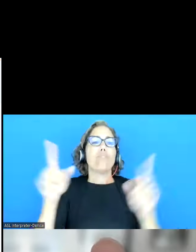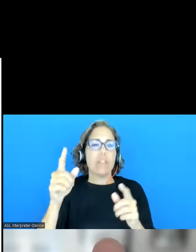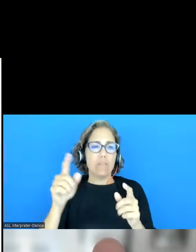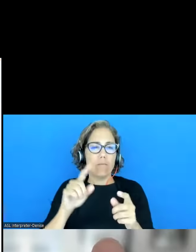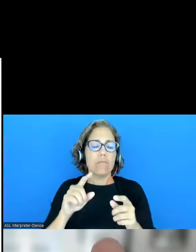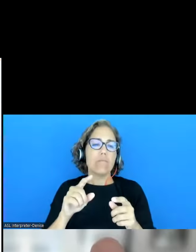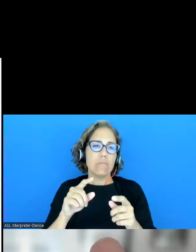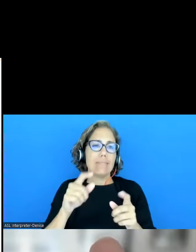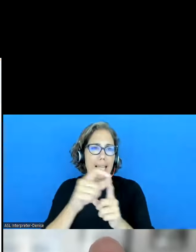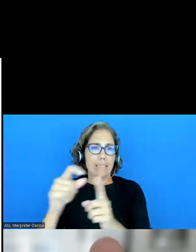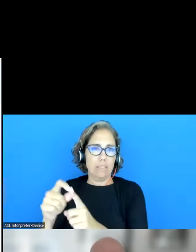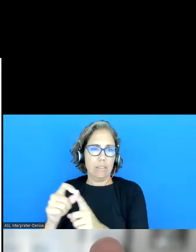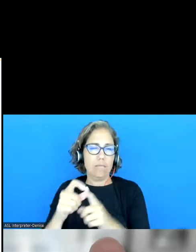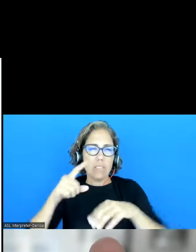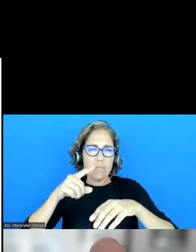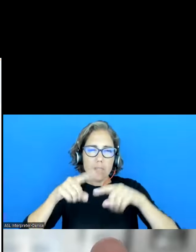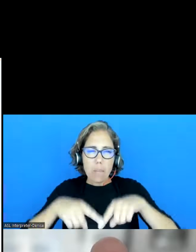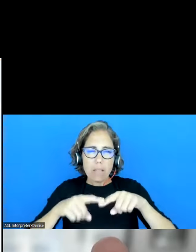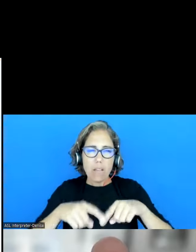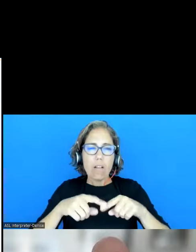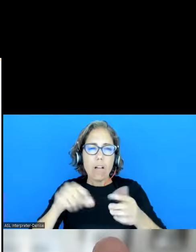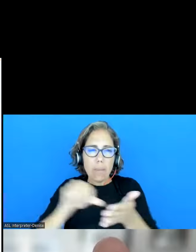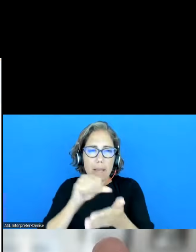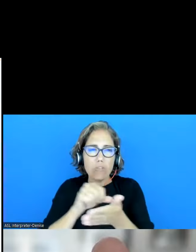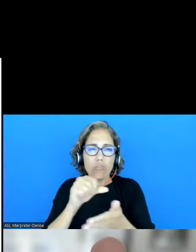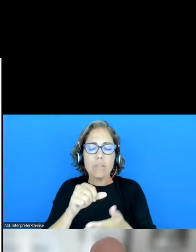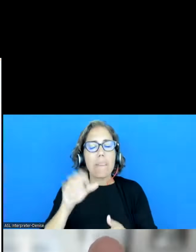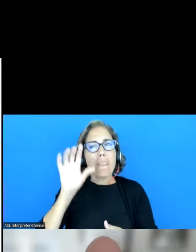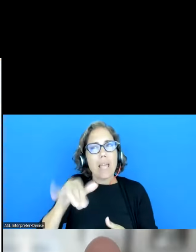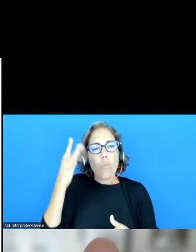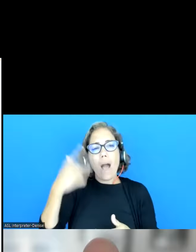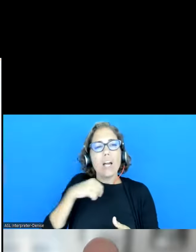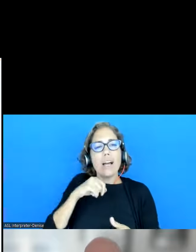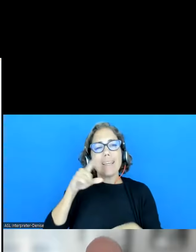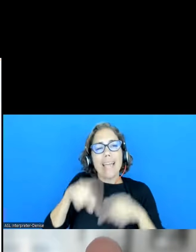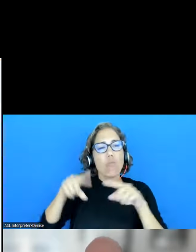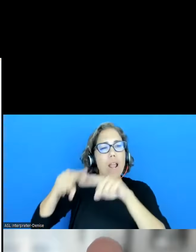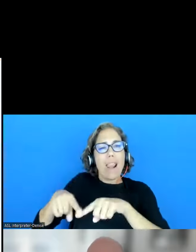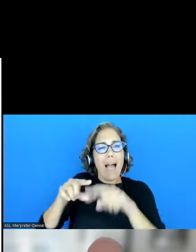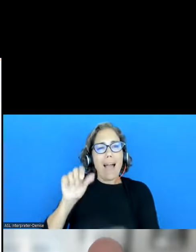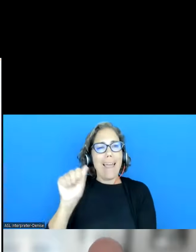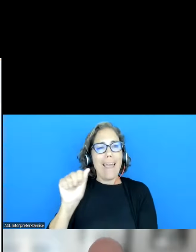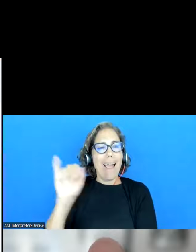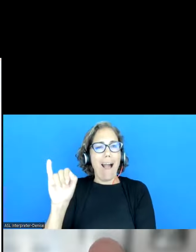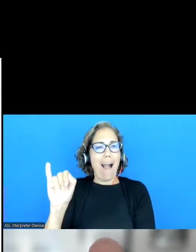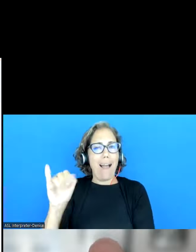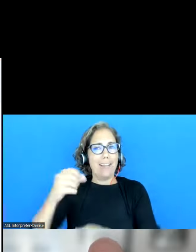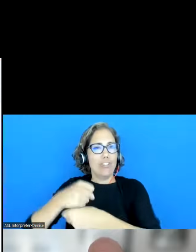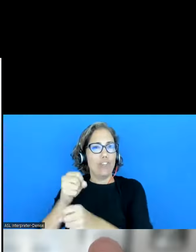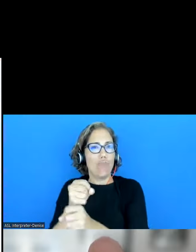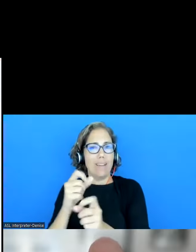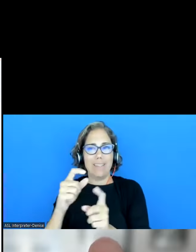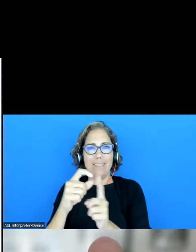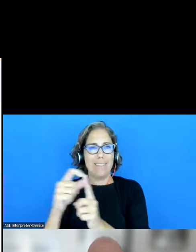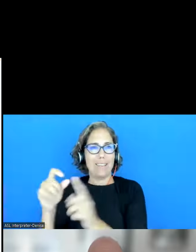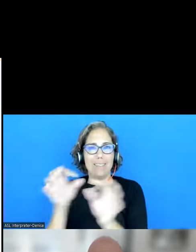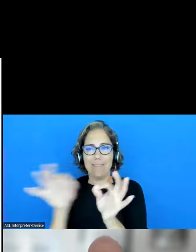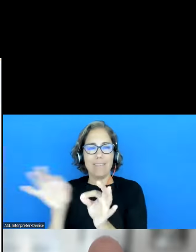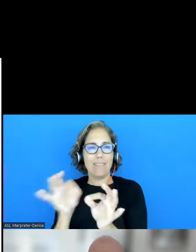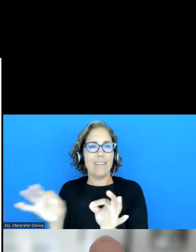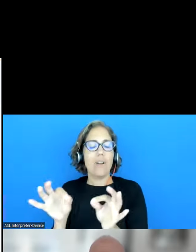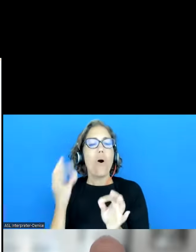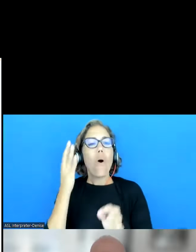location. This is also why you can't rely on artificial intelligence or AI generated text, because that is